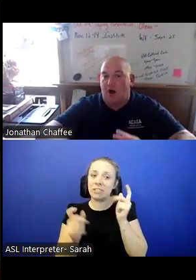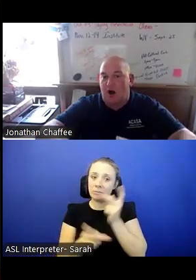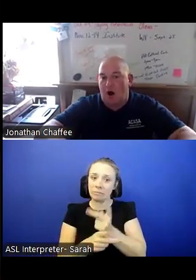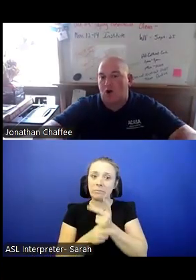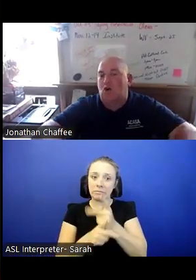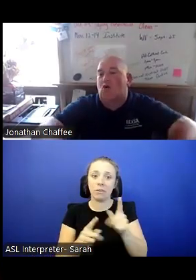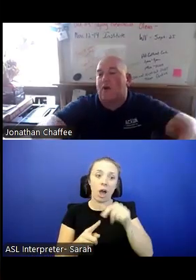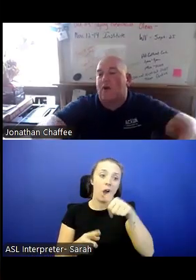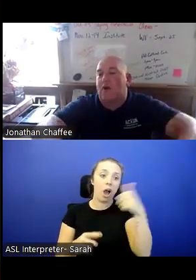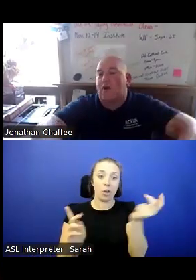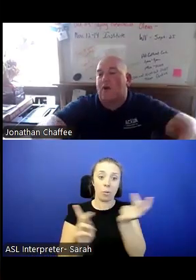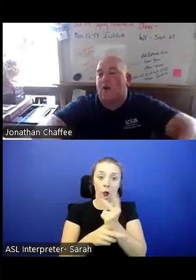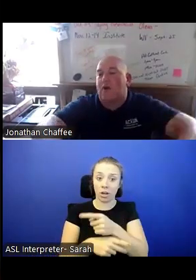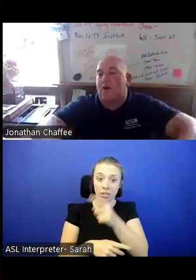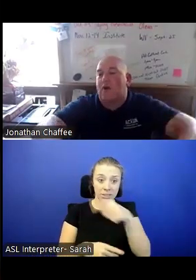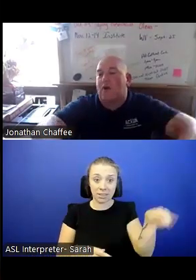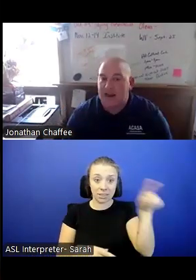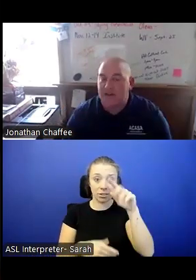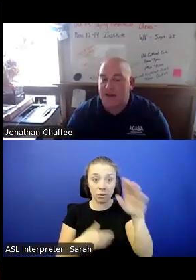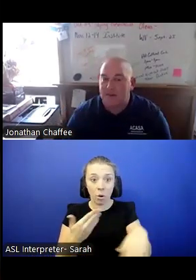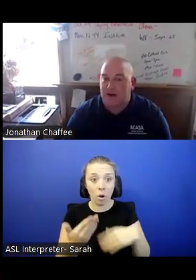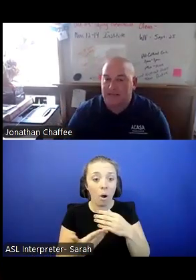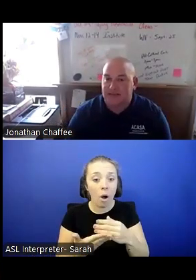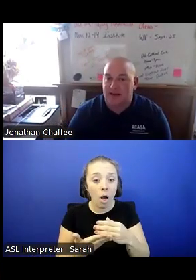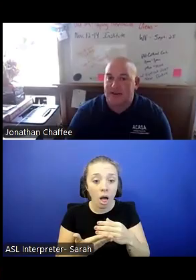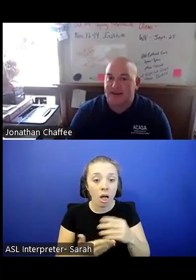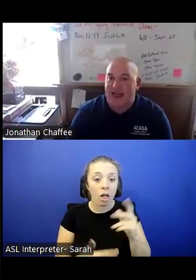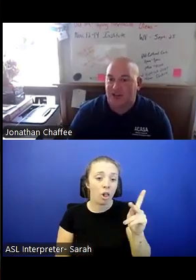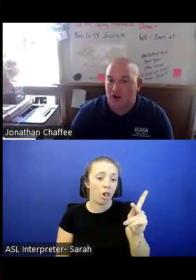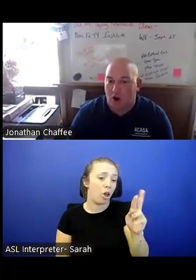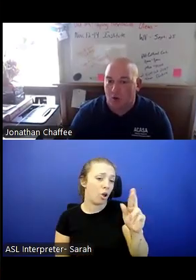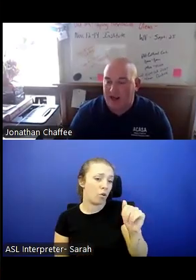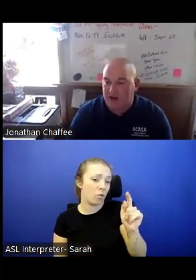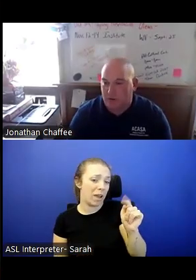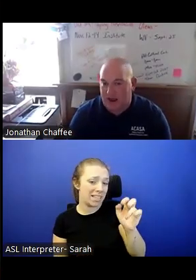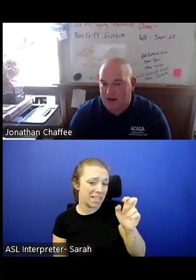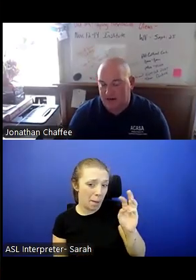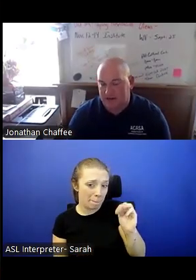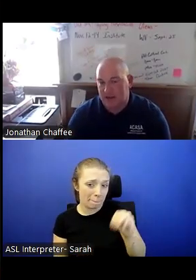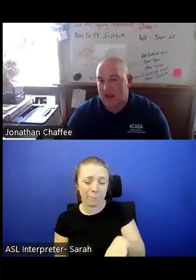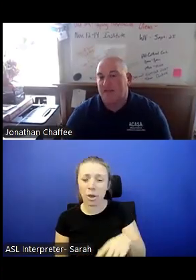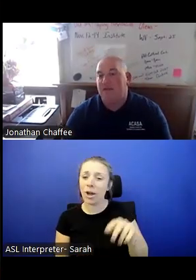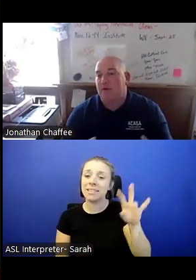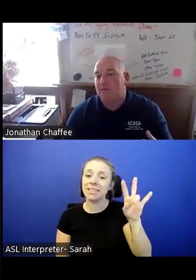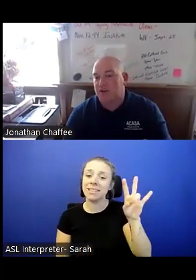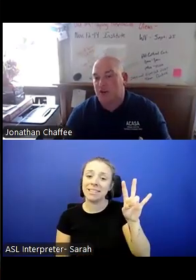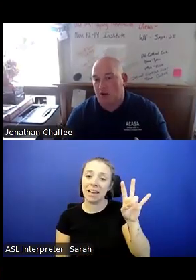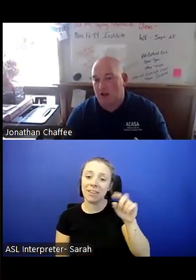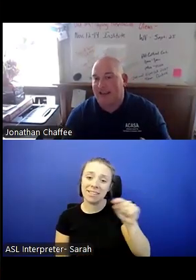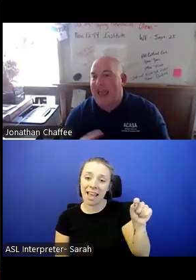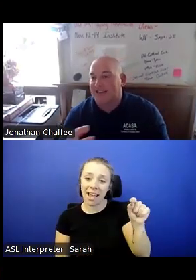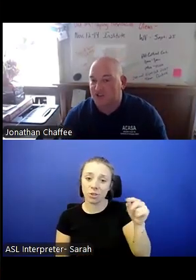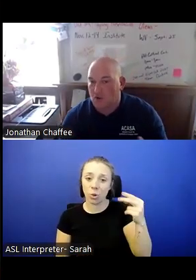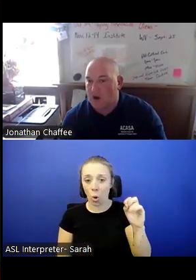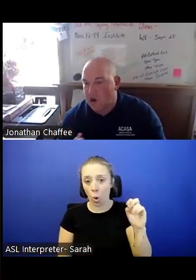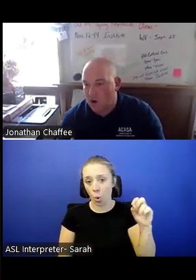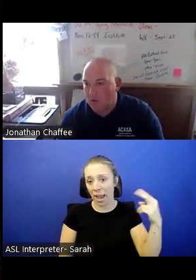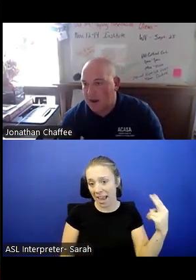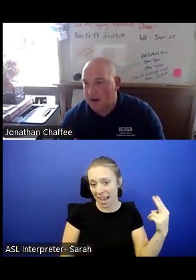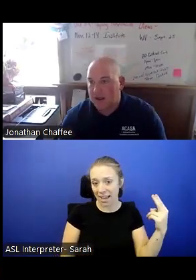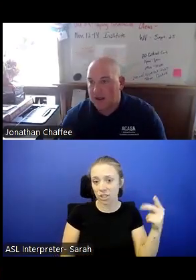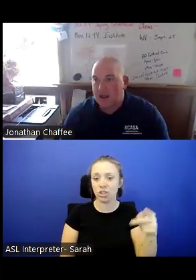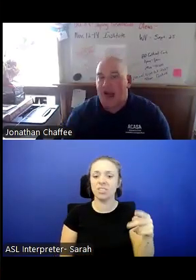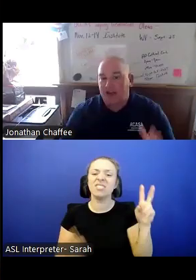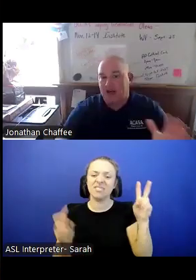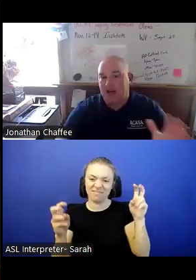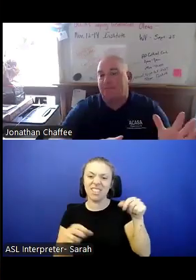these are all Kratom, or if you've seen anything about 7-OH products, they pretty much call it gas store